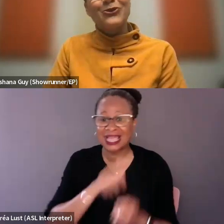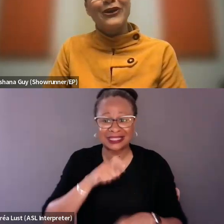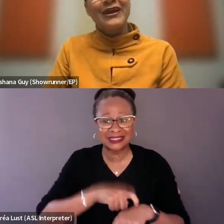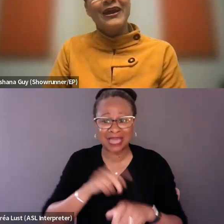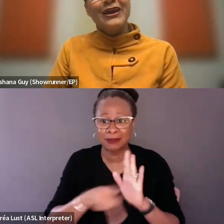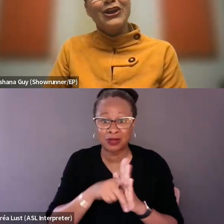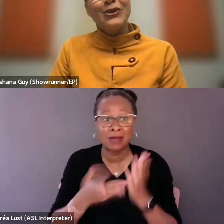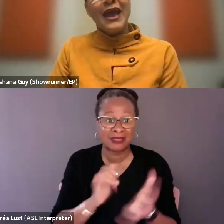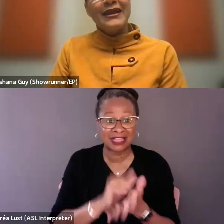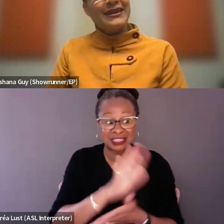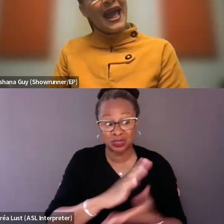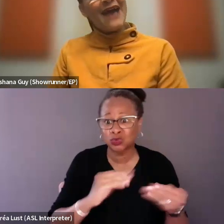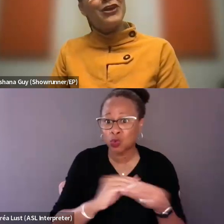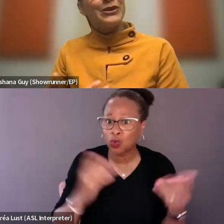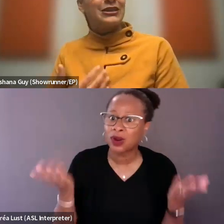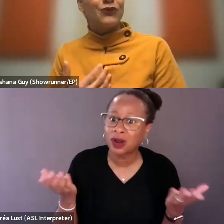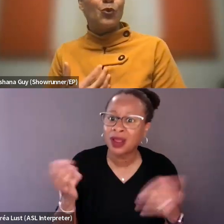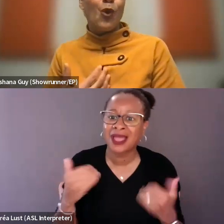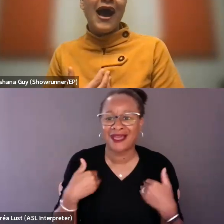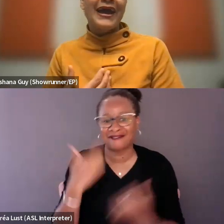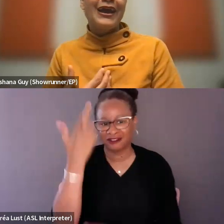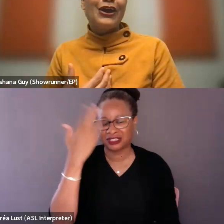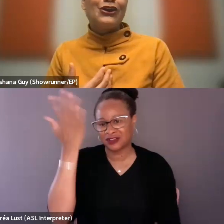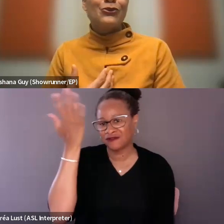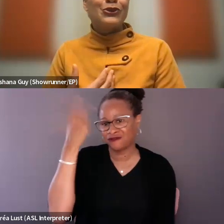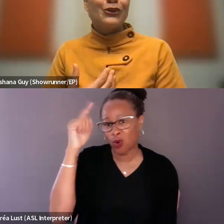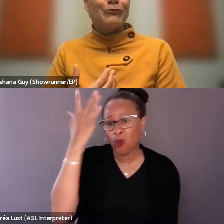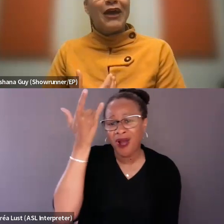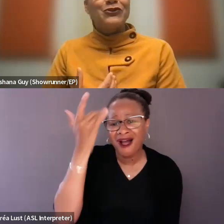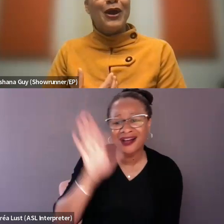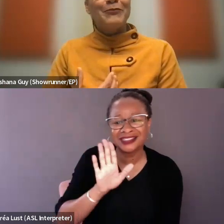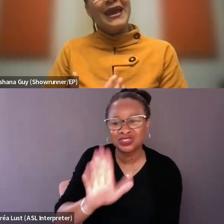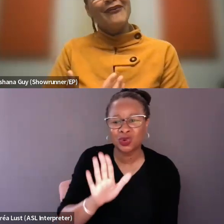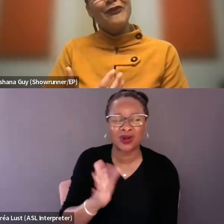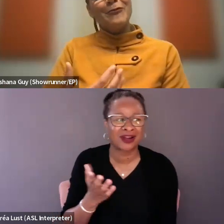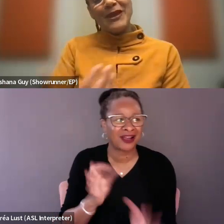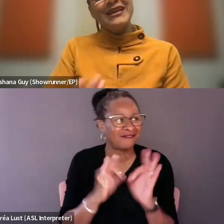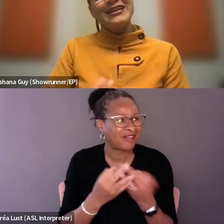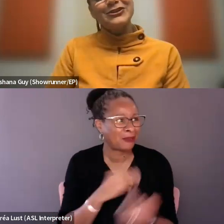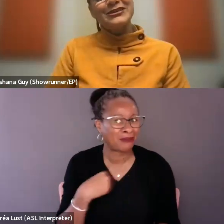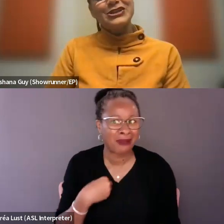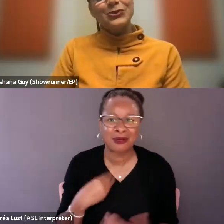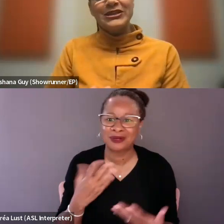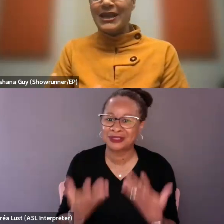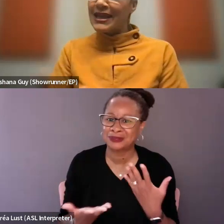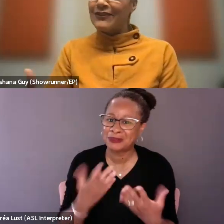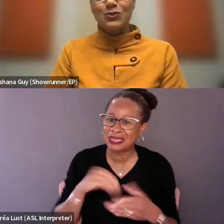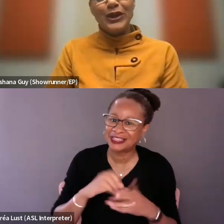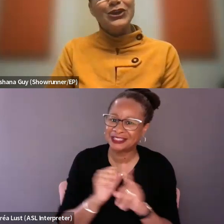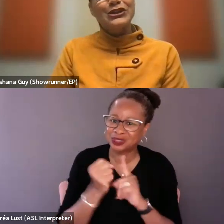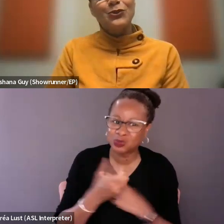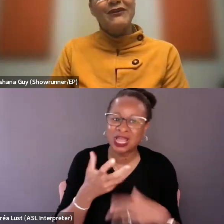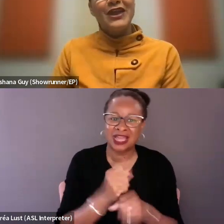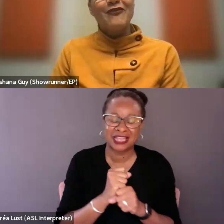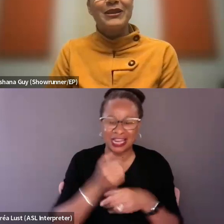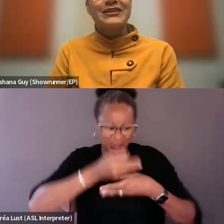his story, you know, and get having a reason for why your loved one may have been in a certain situation and getting this